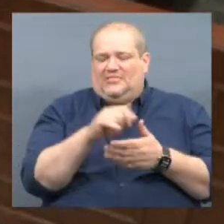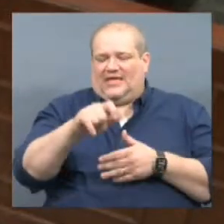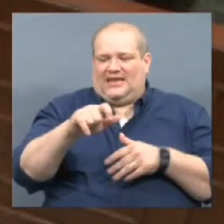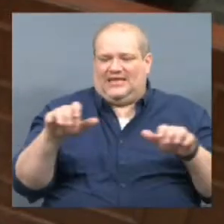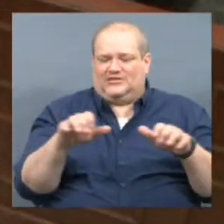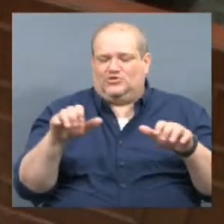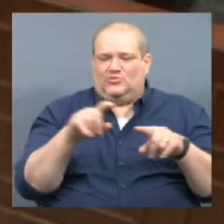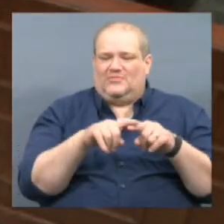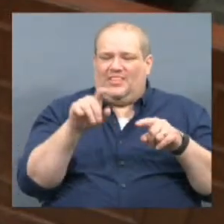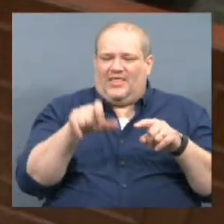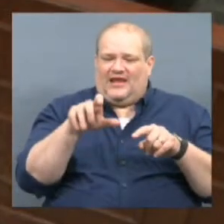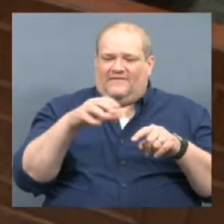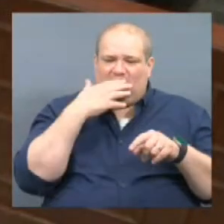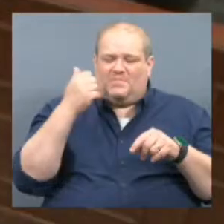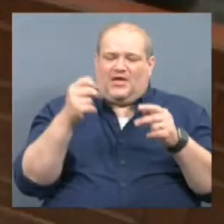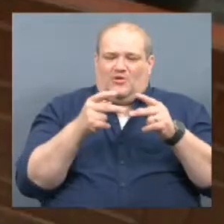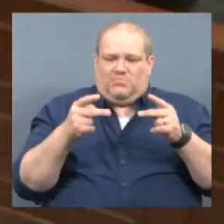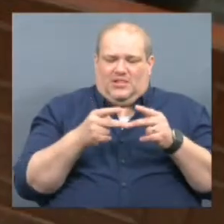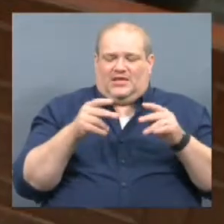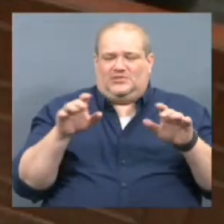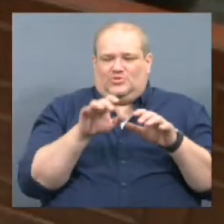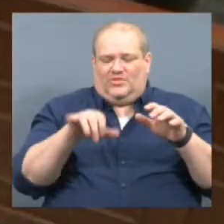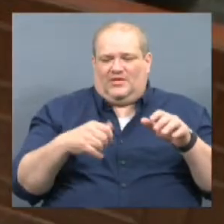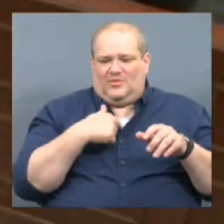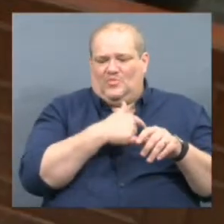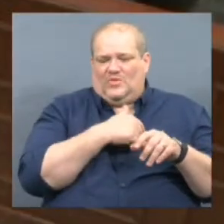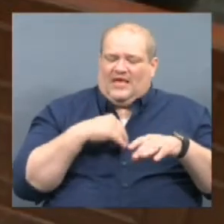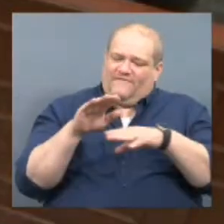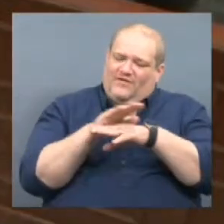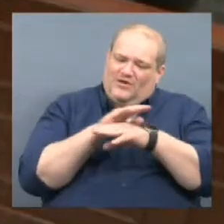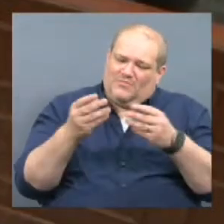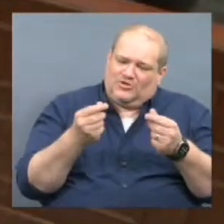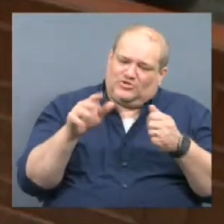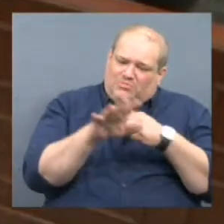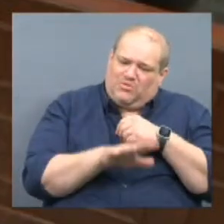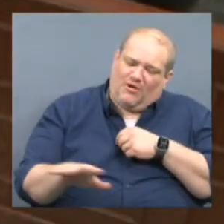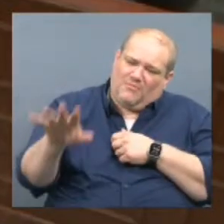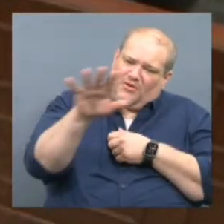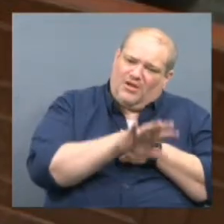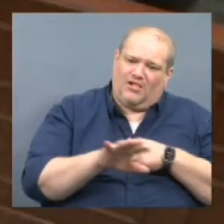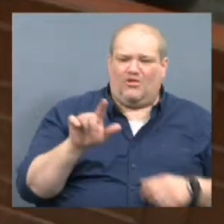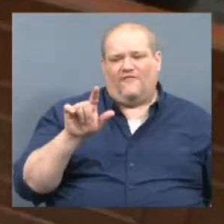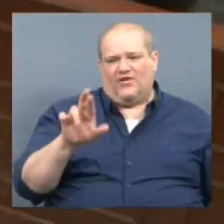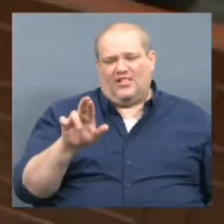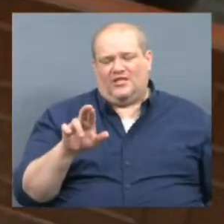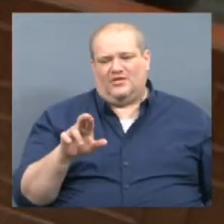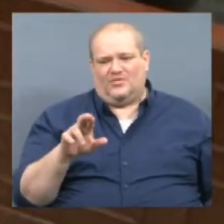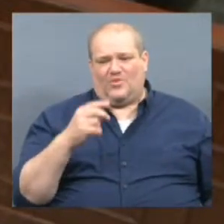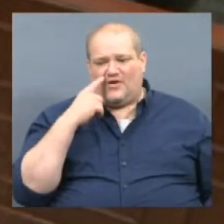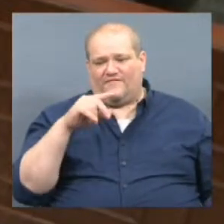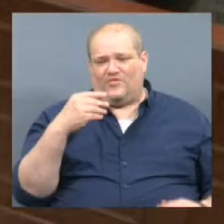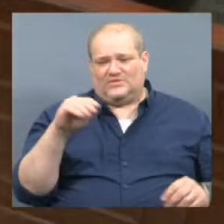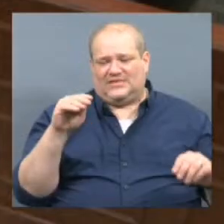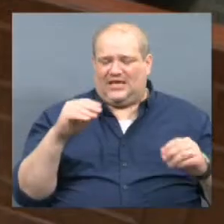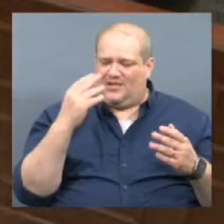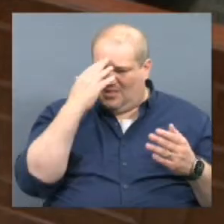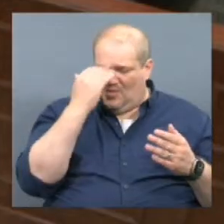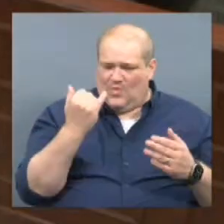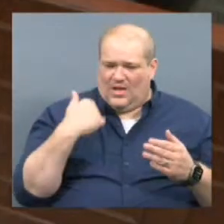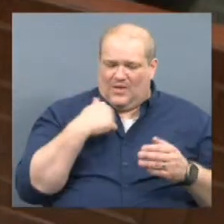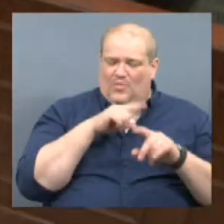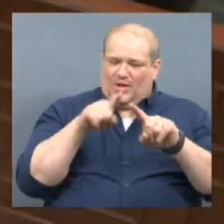to do, but it's got to be a better place to do it. I mean, we got commercial property all over Little Rock for sale. Why would we go